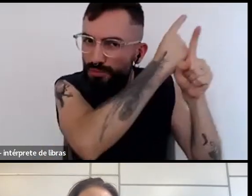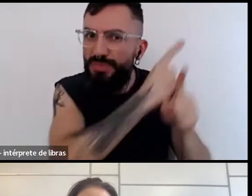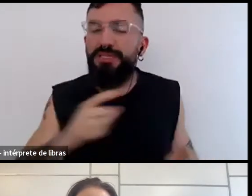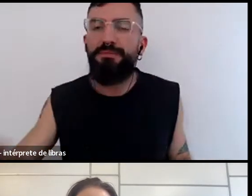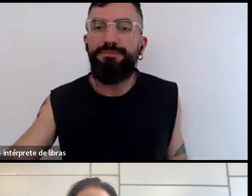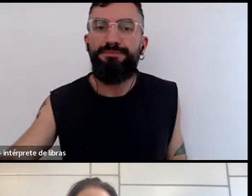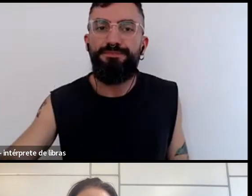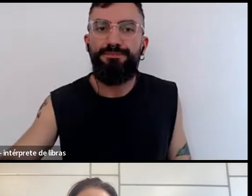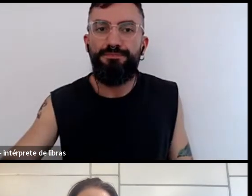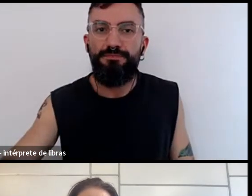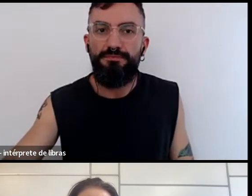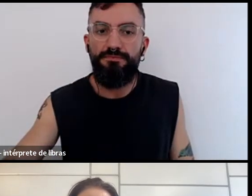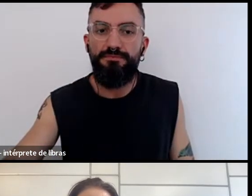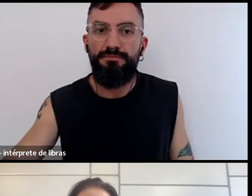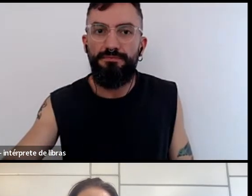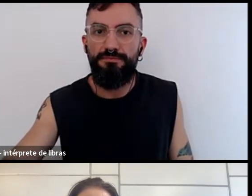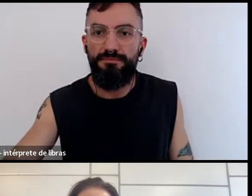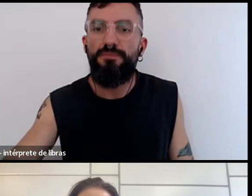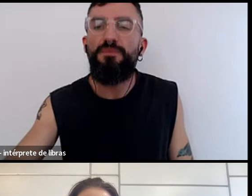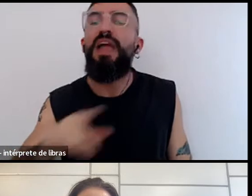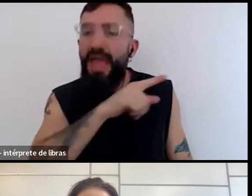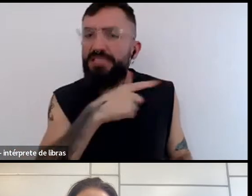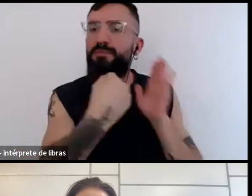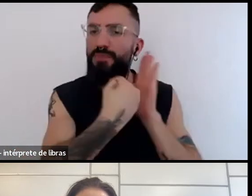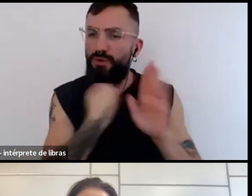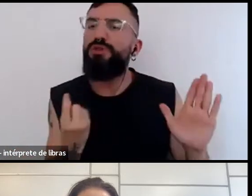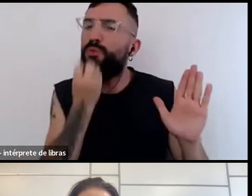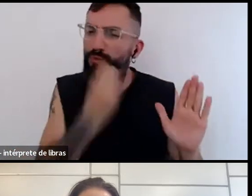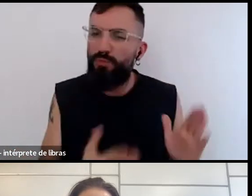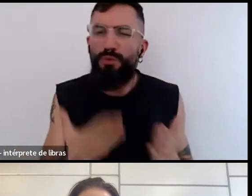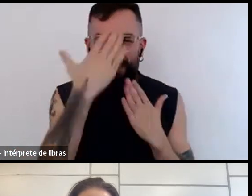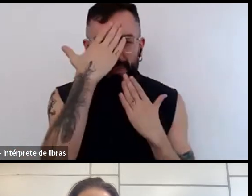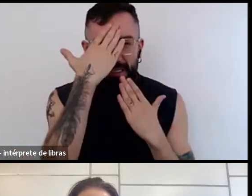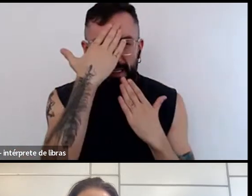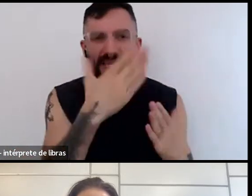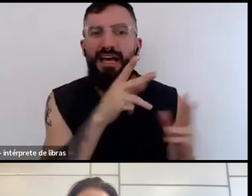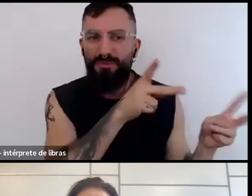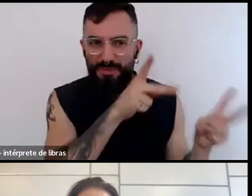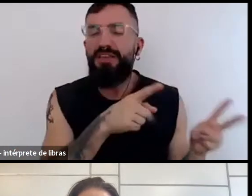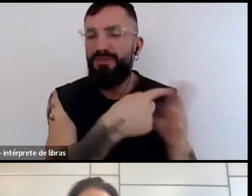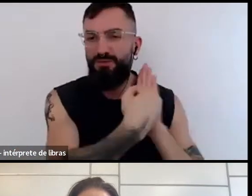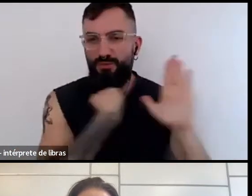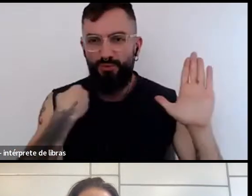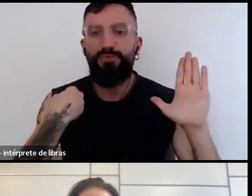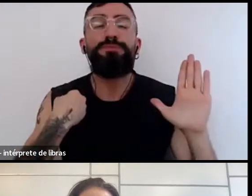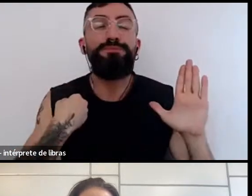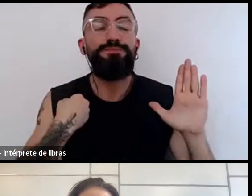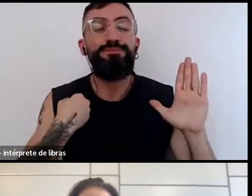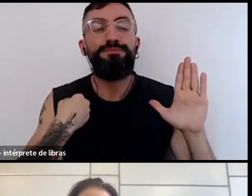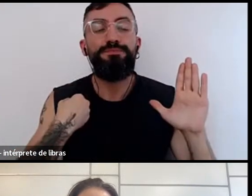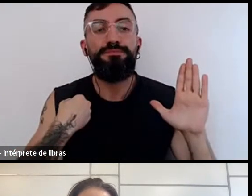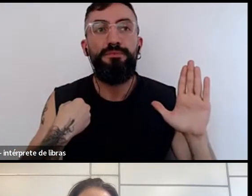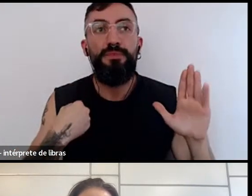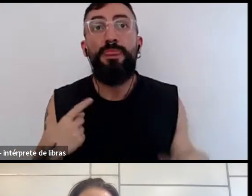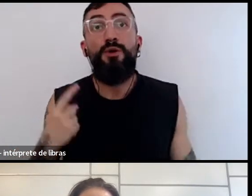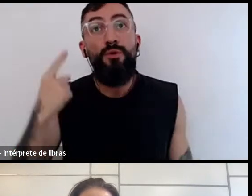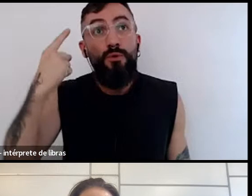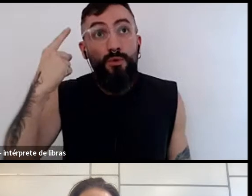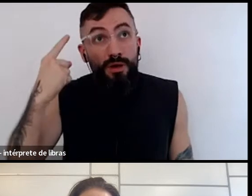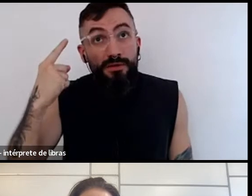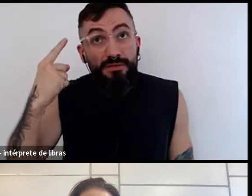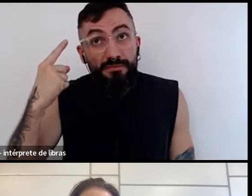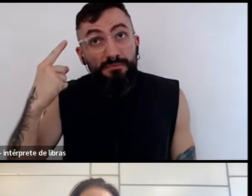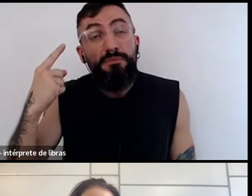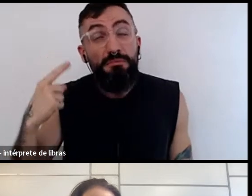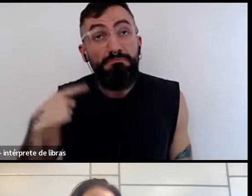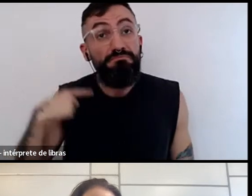That's definitely a very, very good question. Thank you so much, Kathleen. So one of the things that we